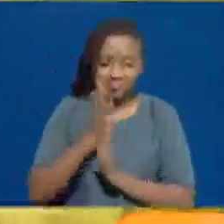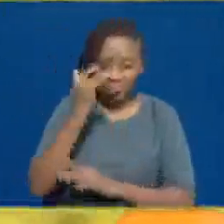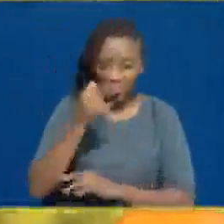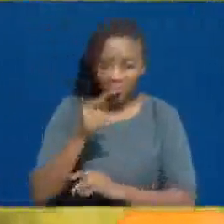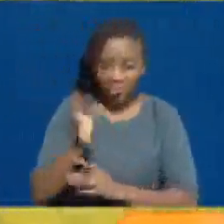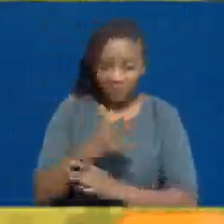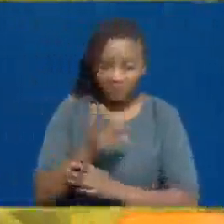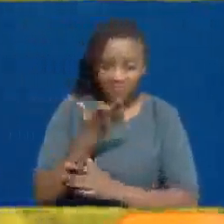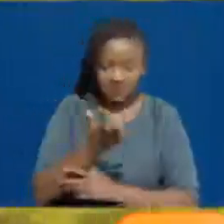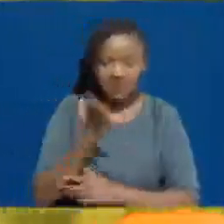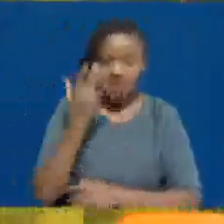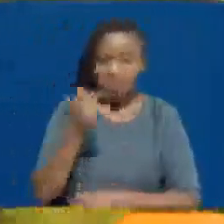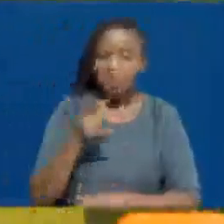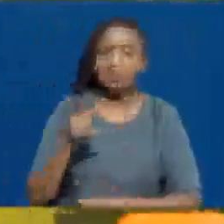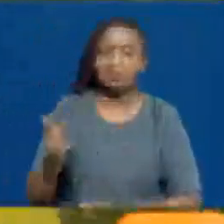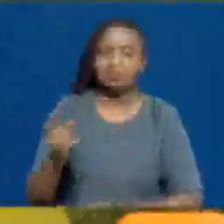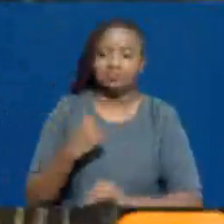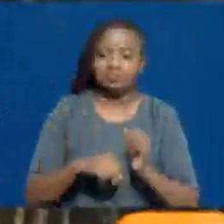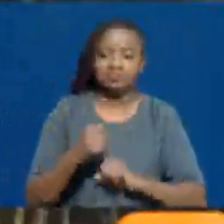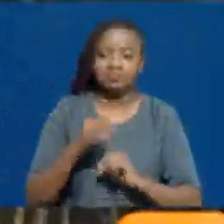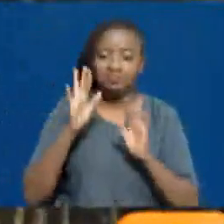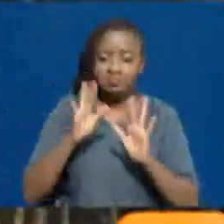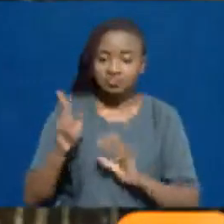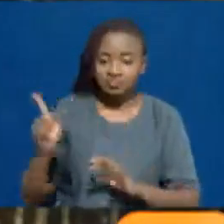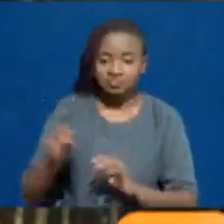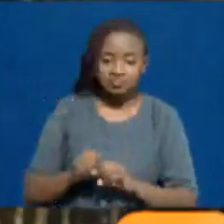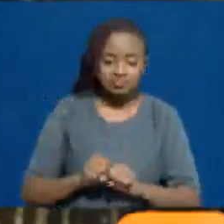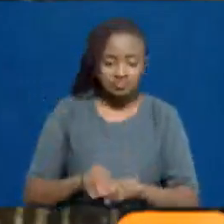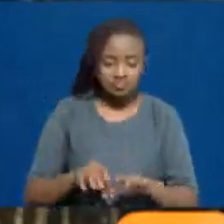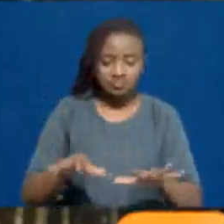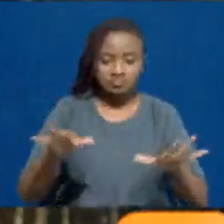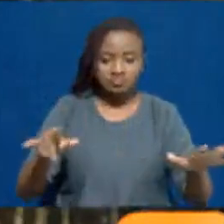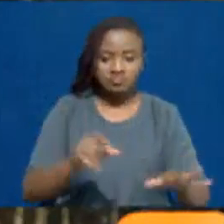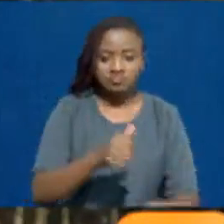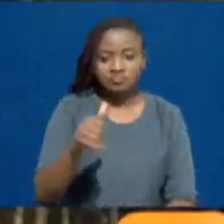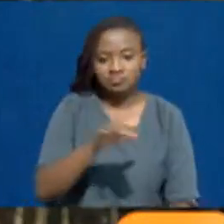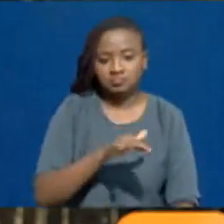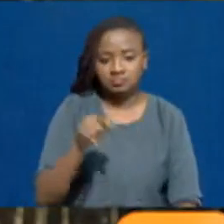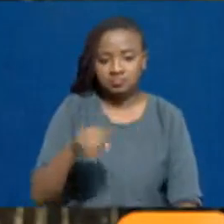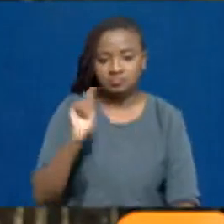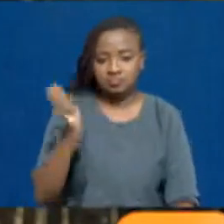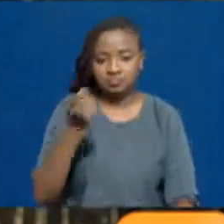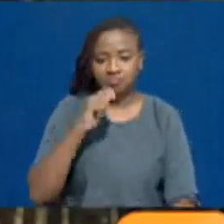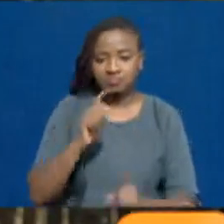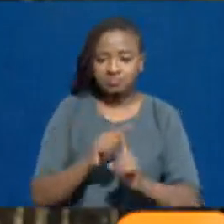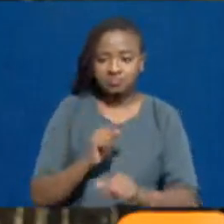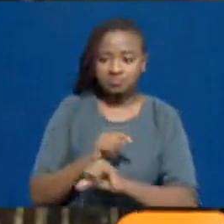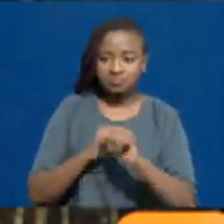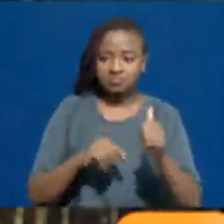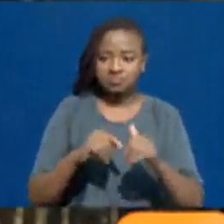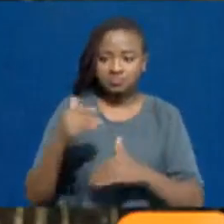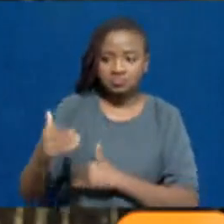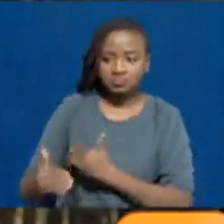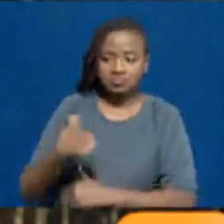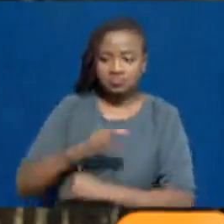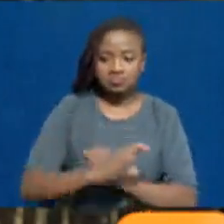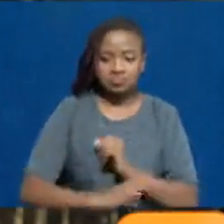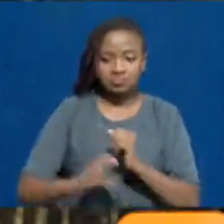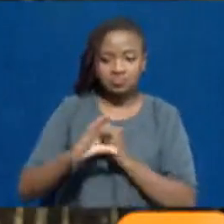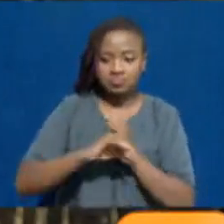efforts. There is need to replicate this along the coastal Kenya and even neighboring countries